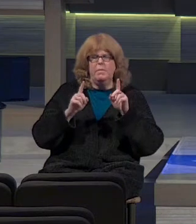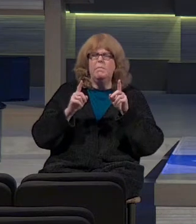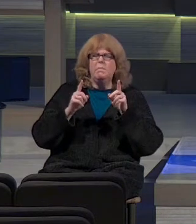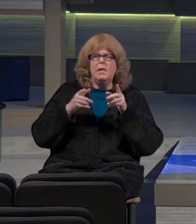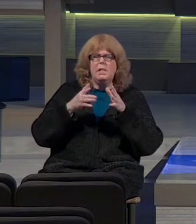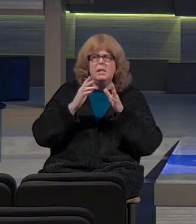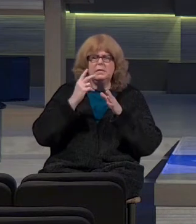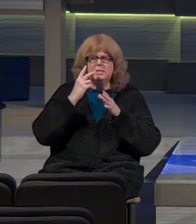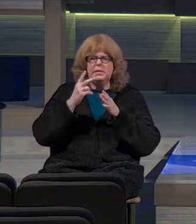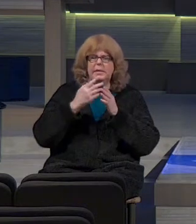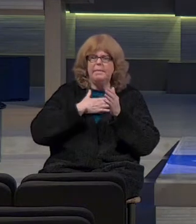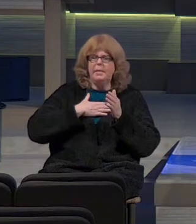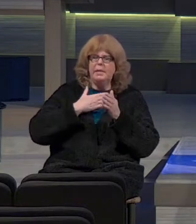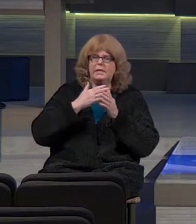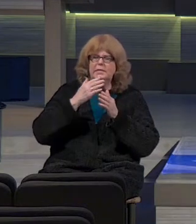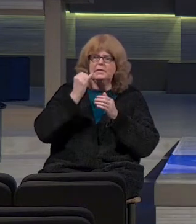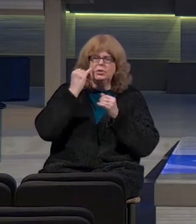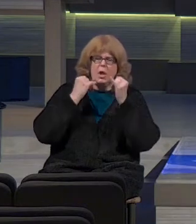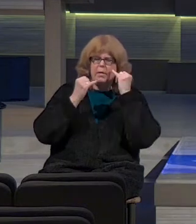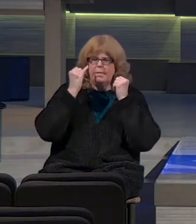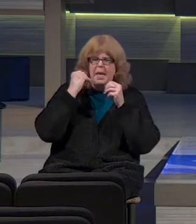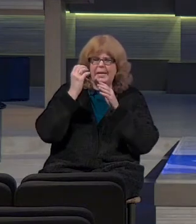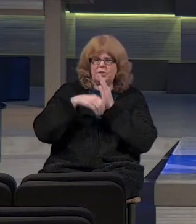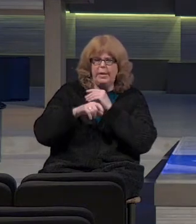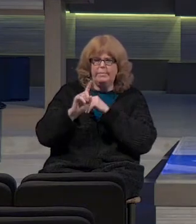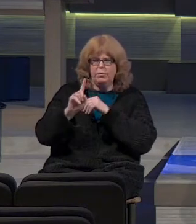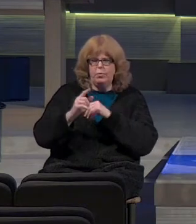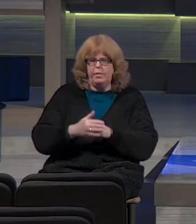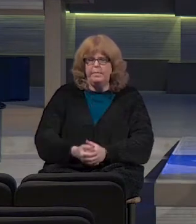begin to look at this. Please turn with me, if you would, to Jeremiah chapter 1.